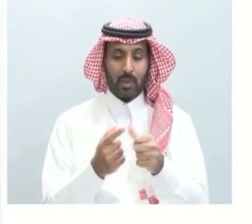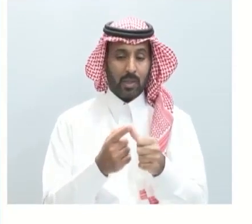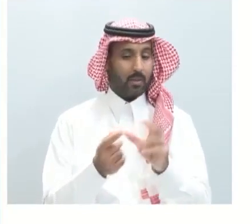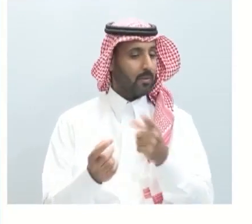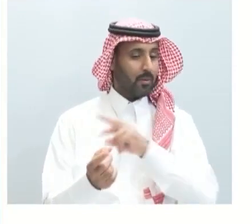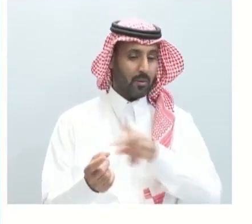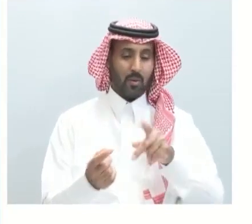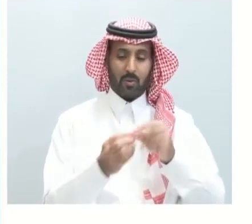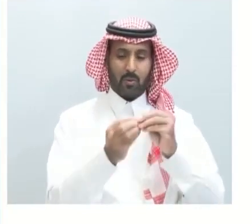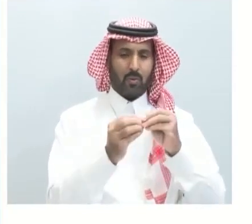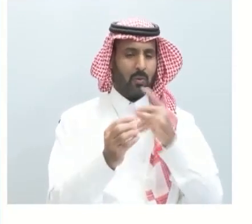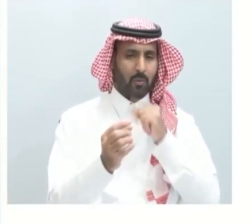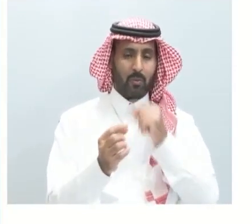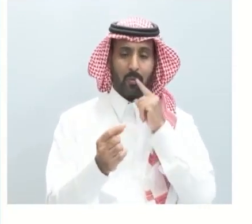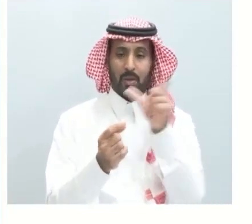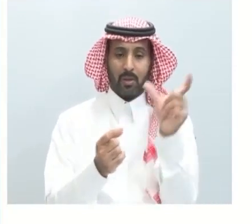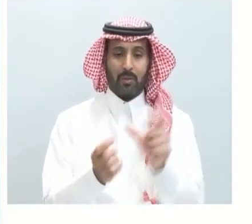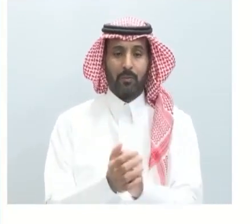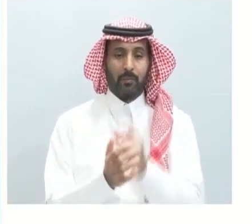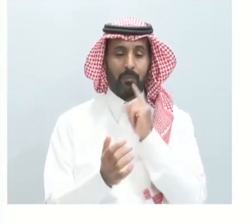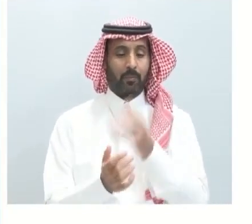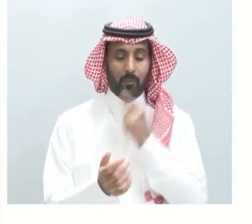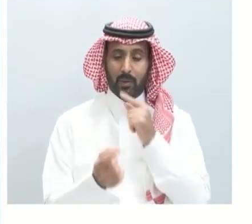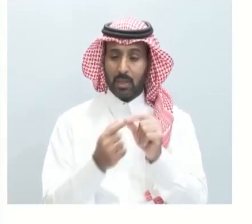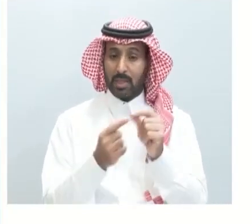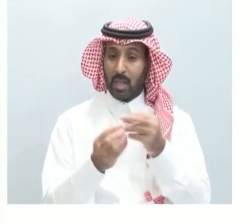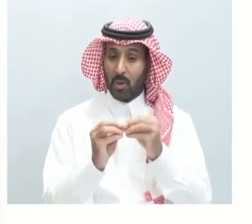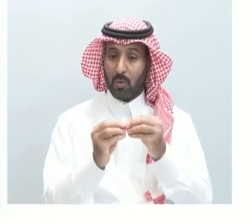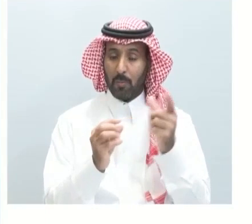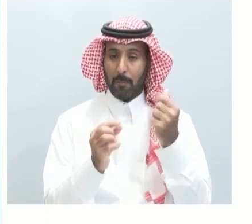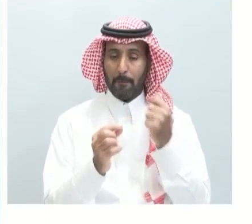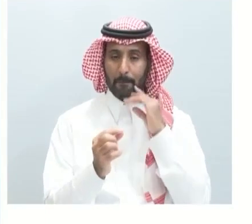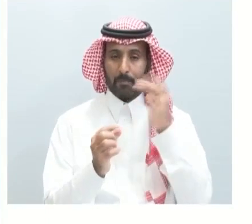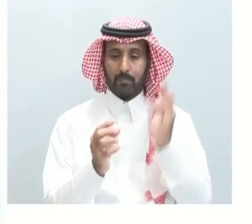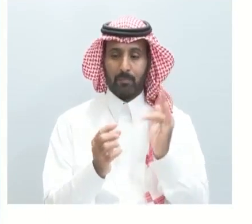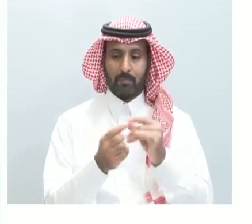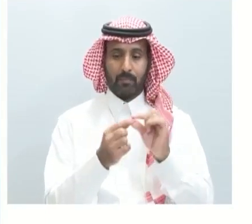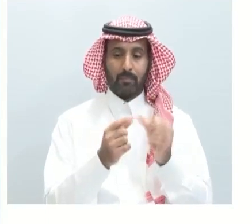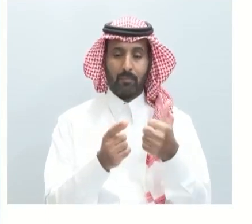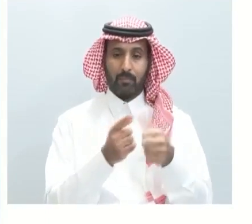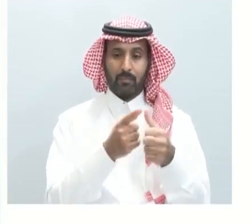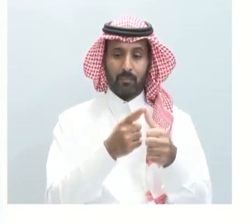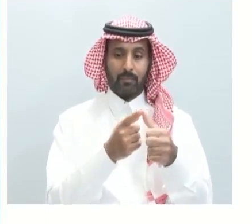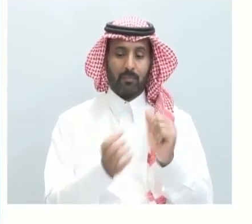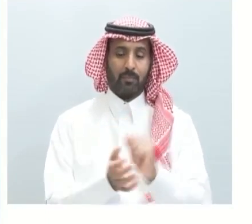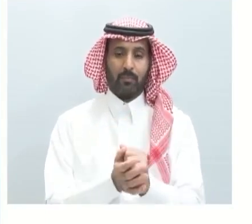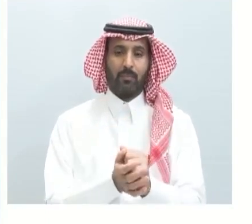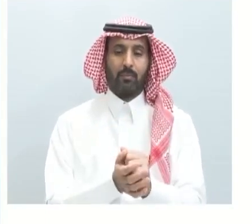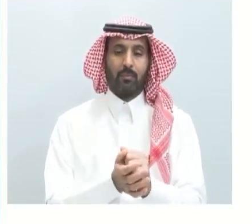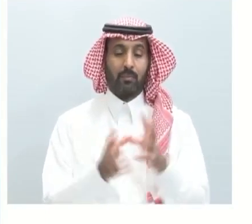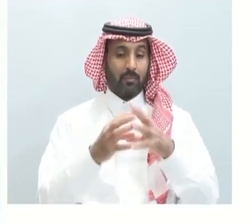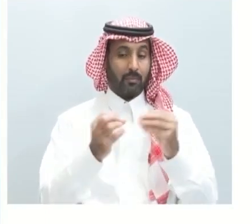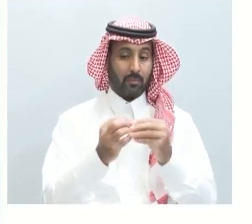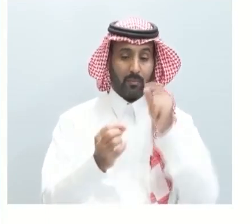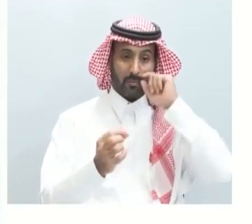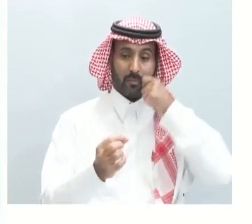green this is just an idiom they are not literally green again when someone has green thumbs it